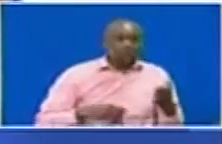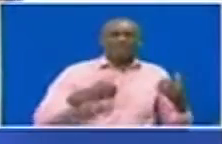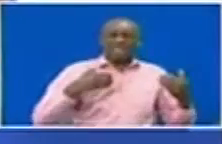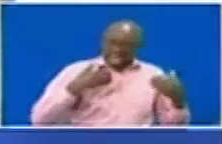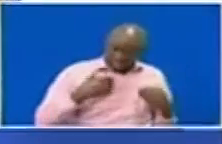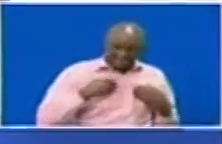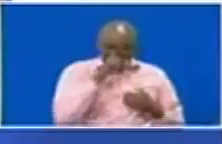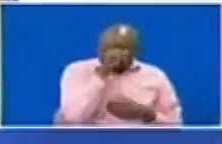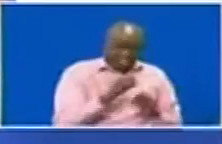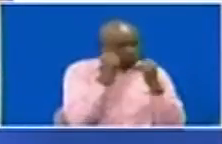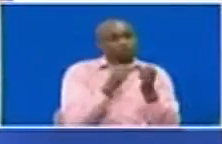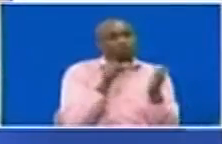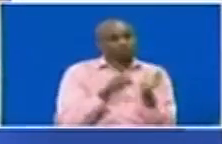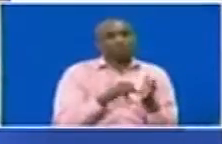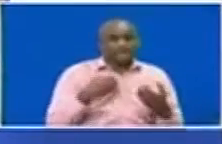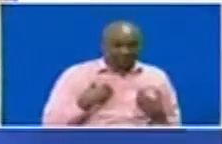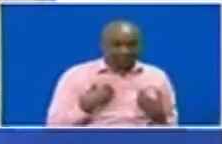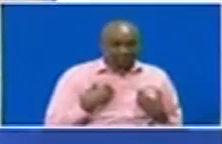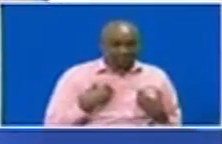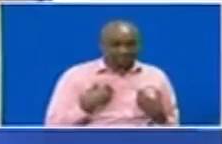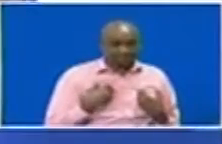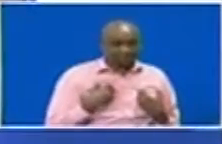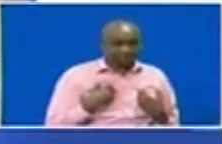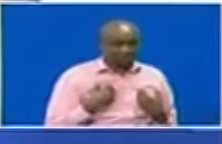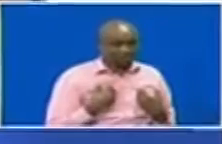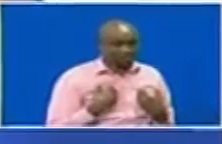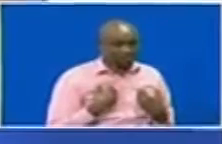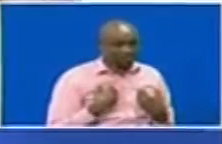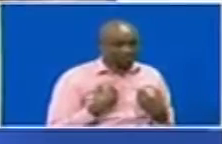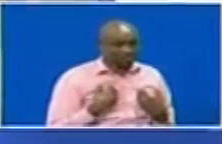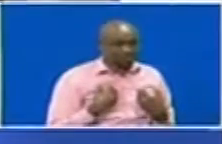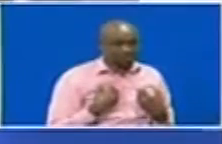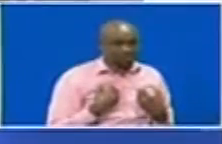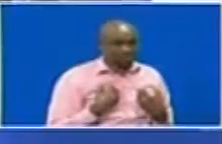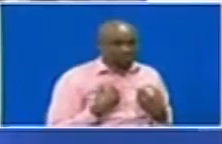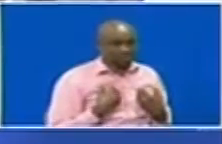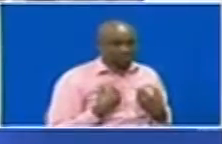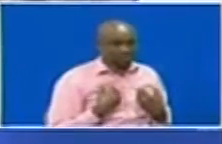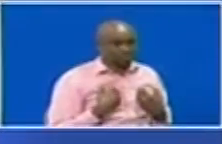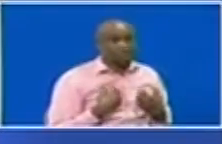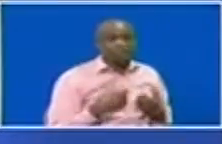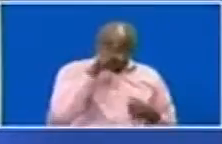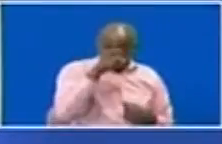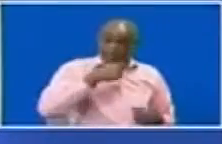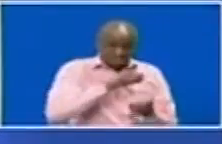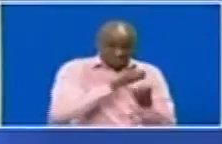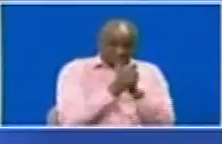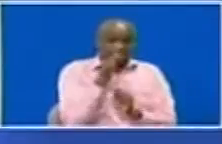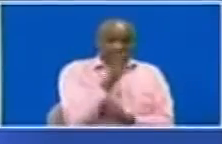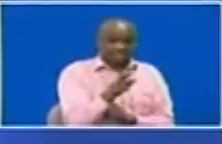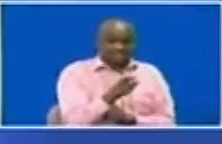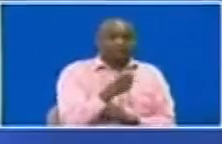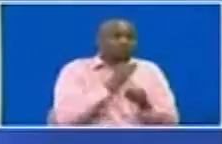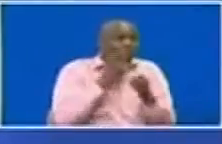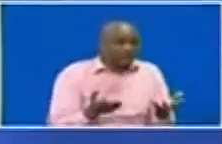are having a very serious social problem. Where so, even Senator, our, when who our, changes the I social... Us, you and me, you and I. And how do we do